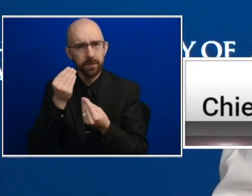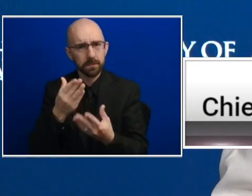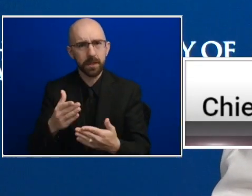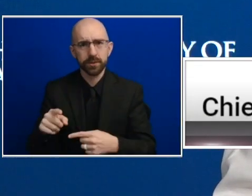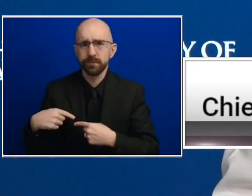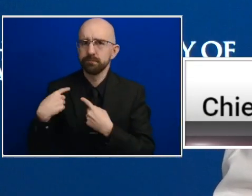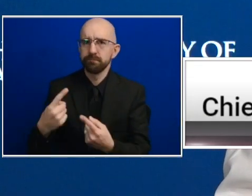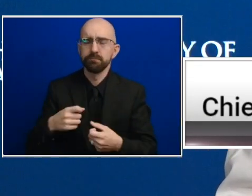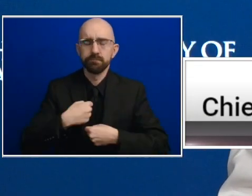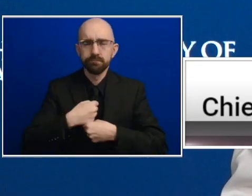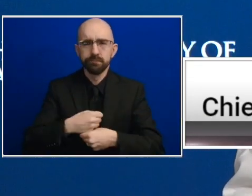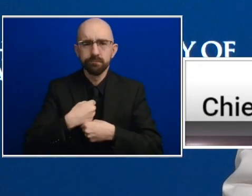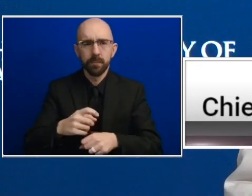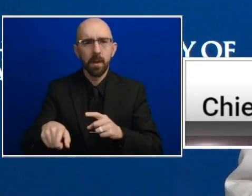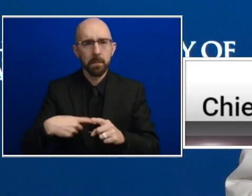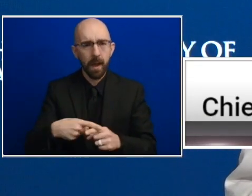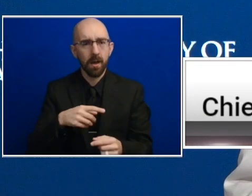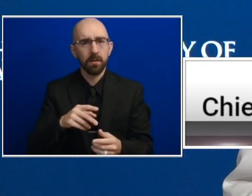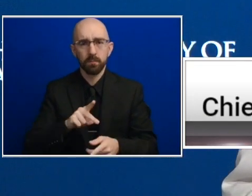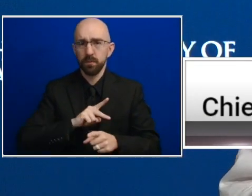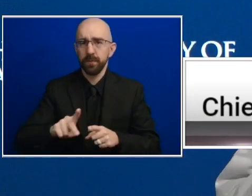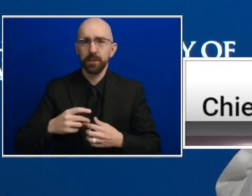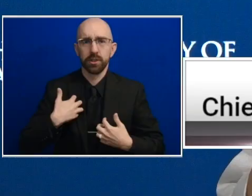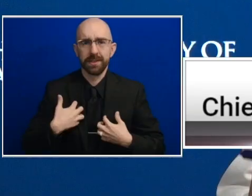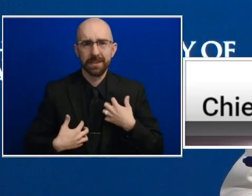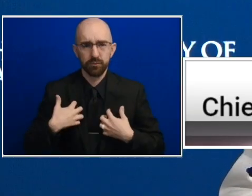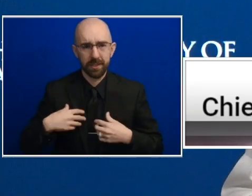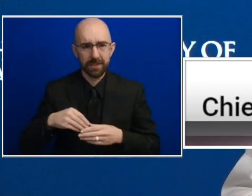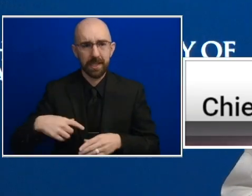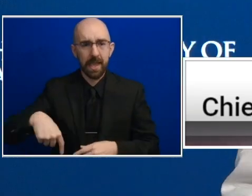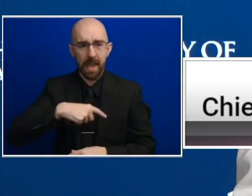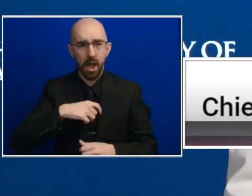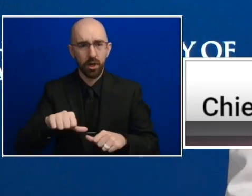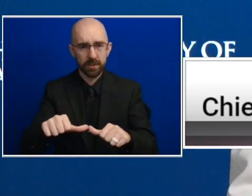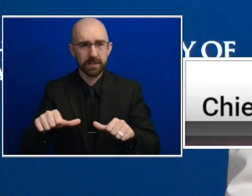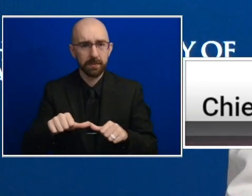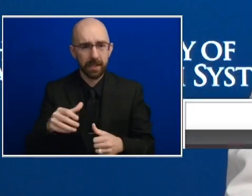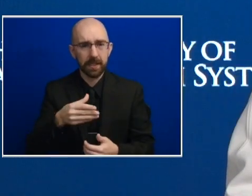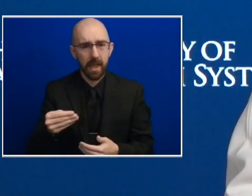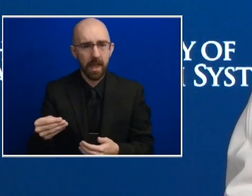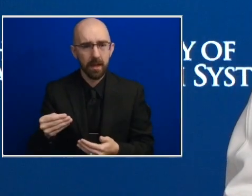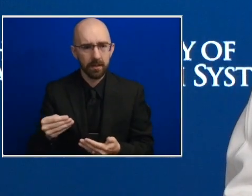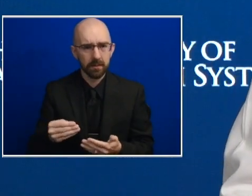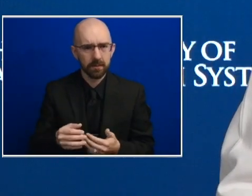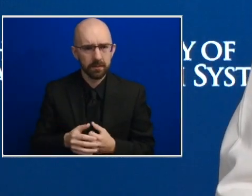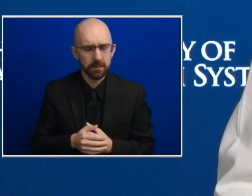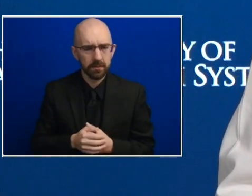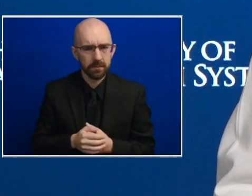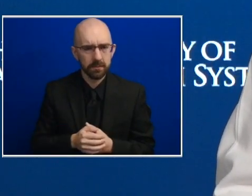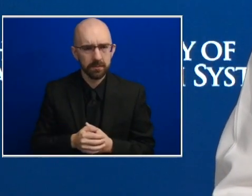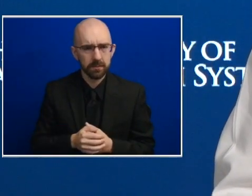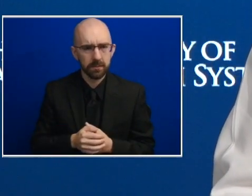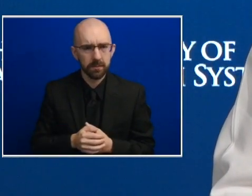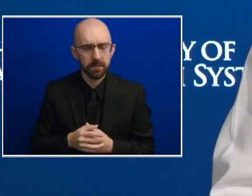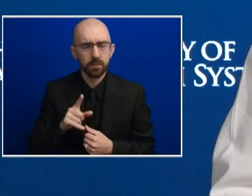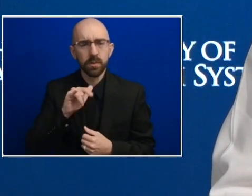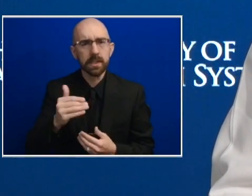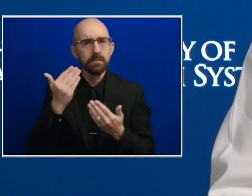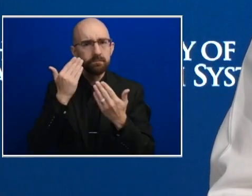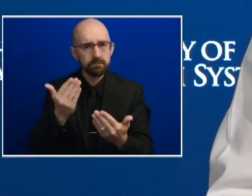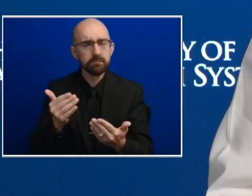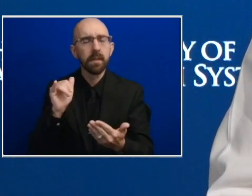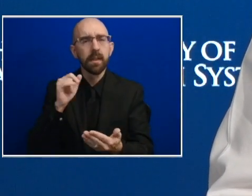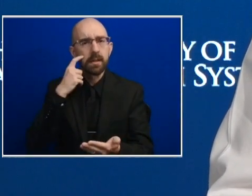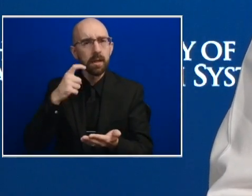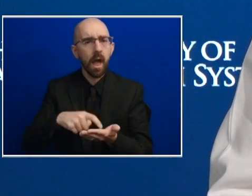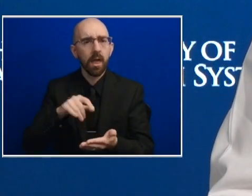professional distress in our space. And I think in 2018, we really acknowledged that suicide and the high rates